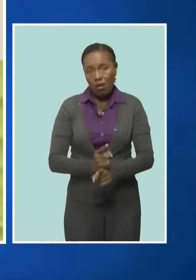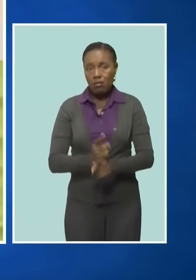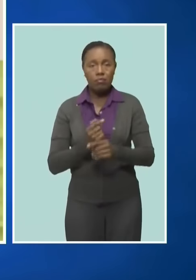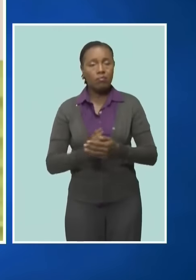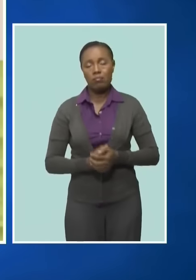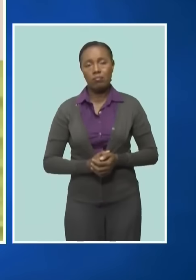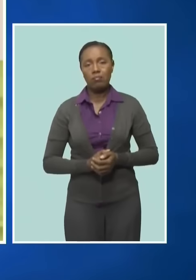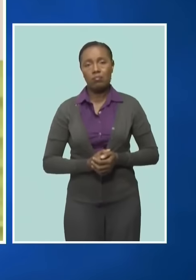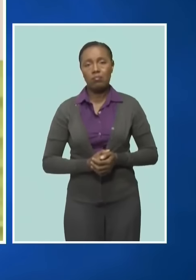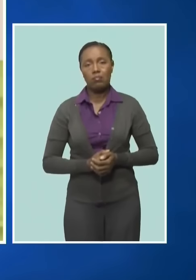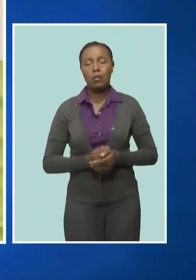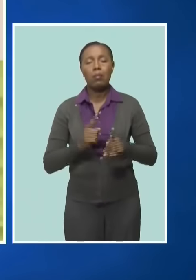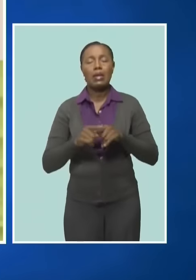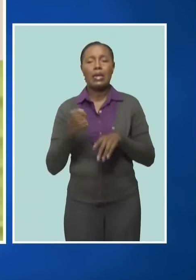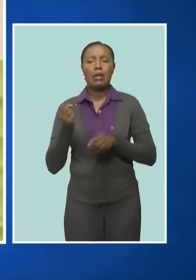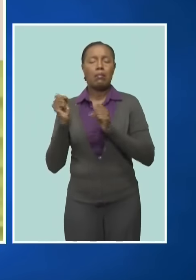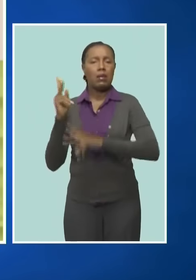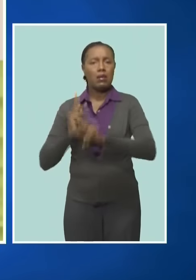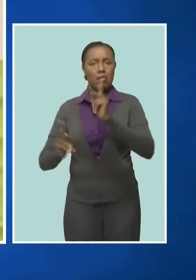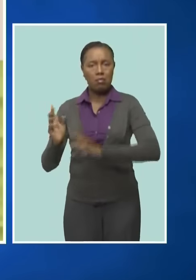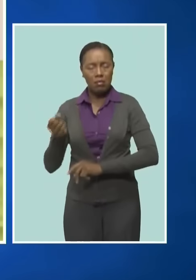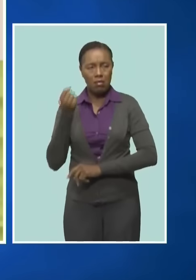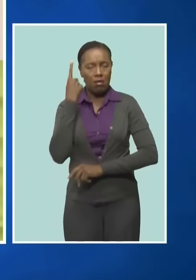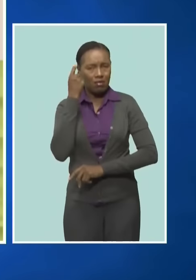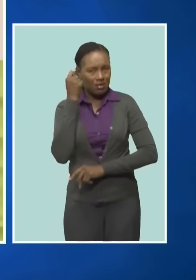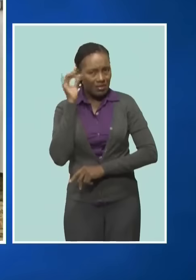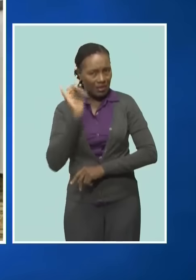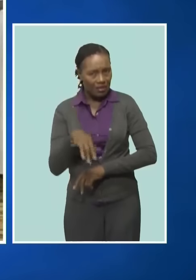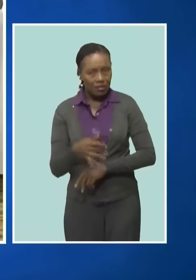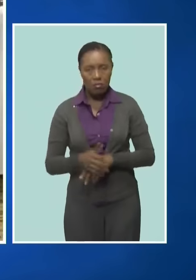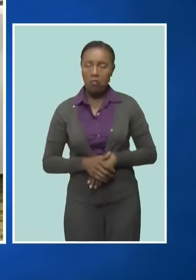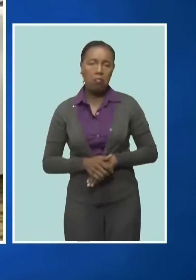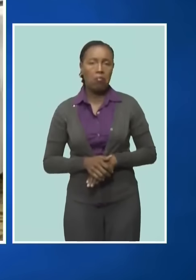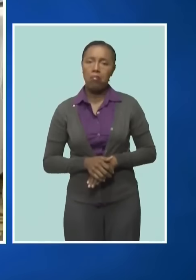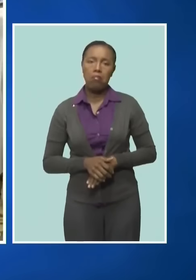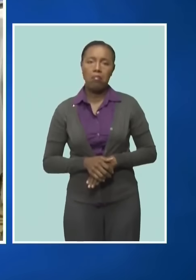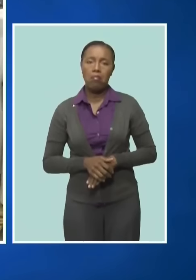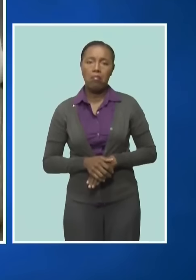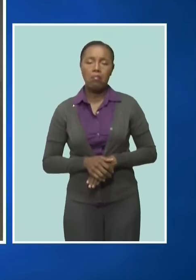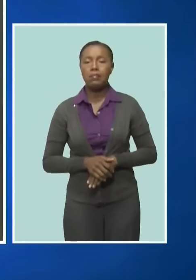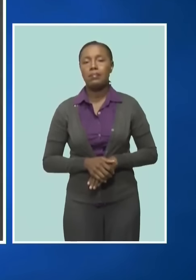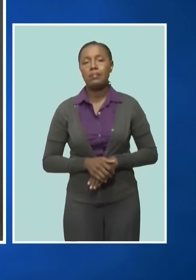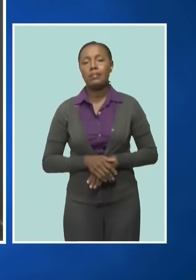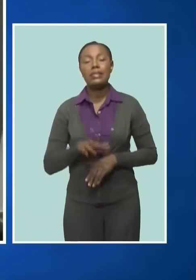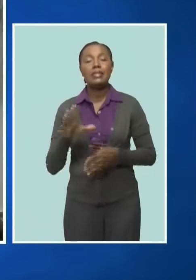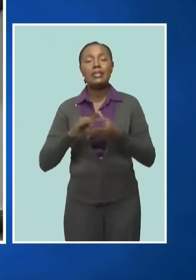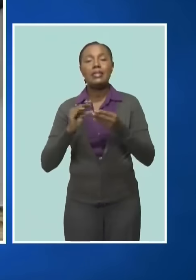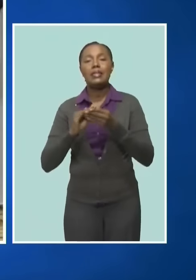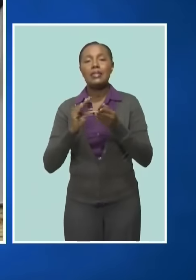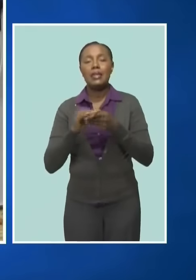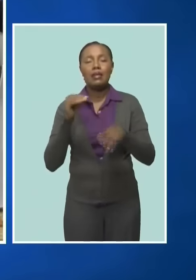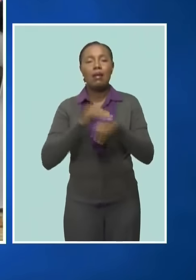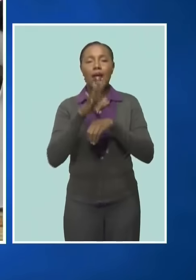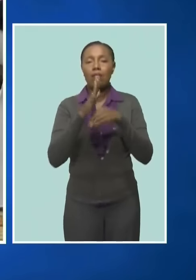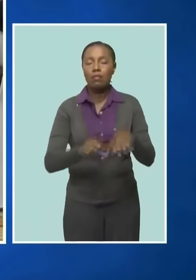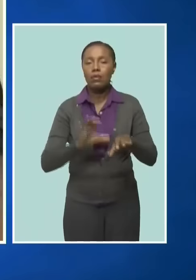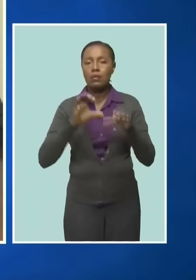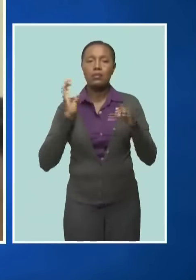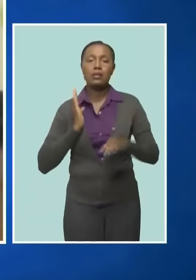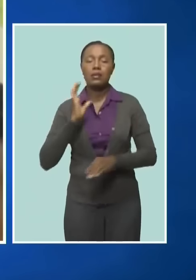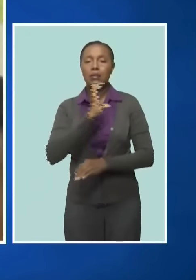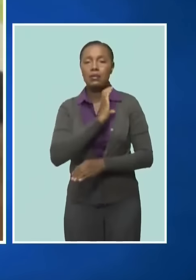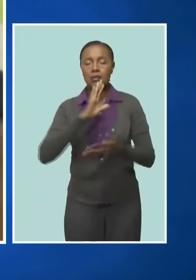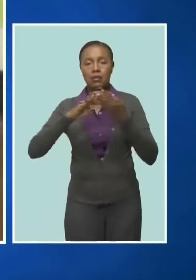is something that the vast majority of Barbadians recognize. Mr. Boyce says the Advisory Committee for the establishment of a commission